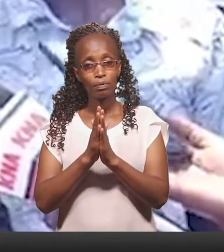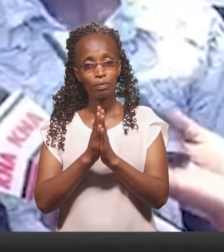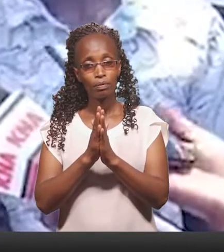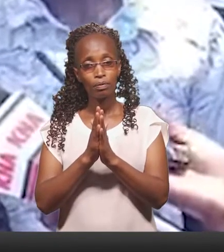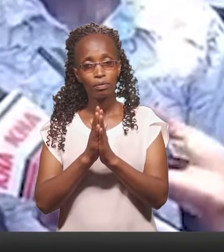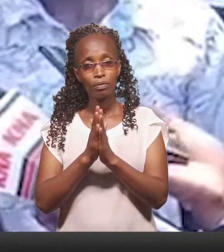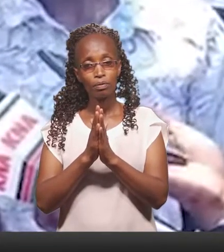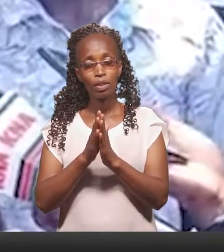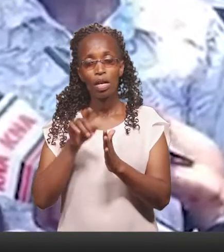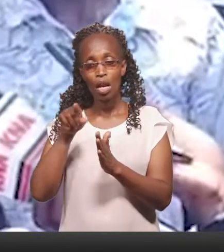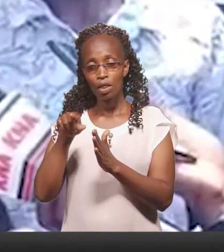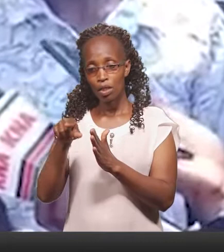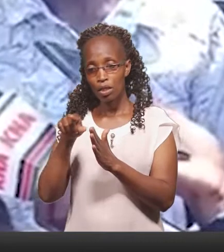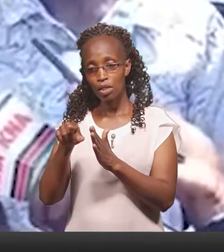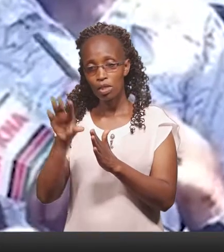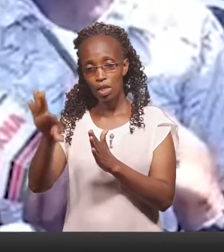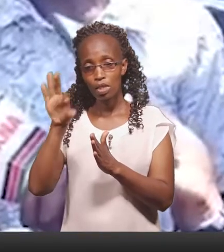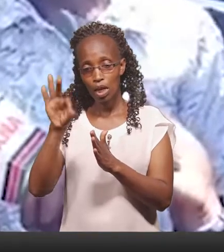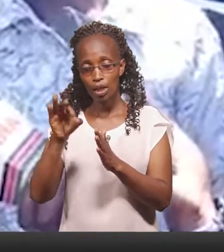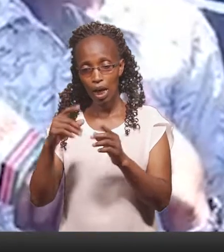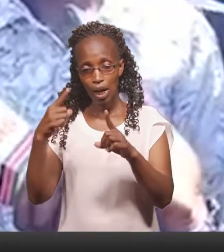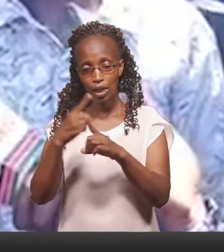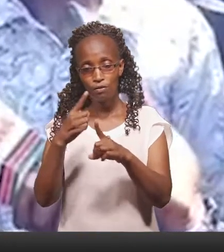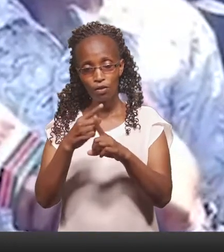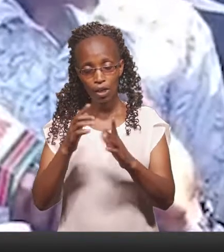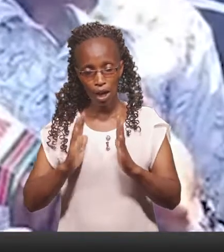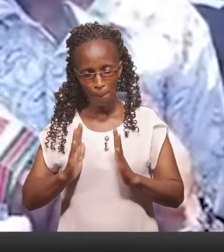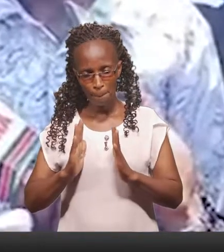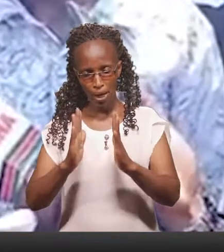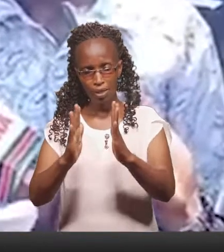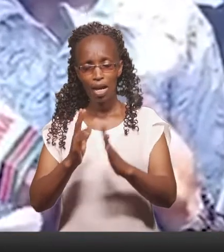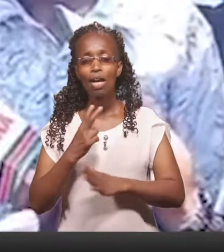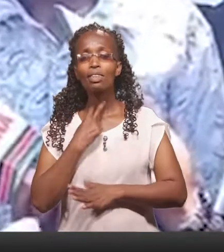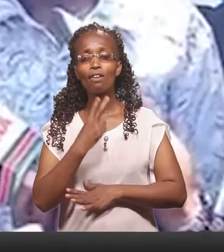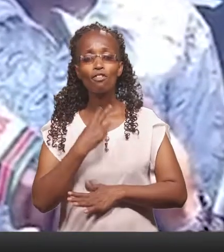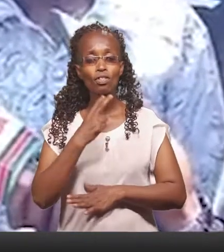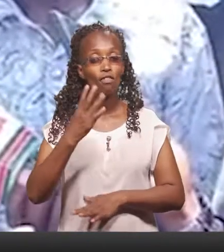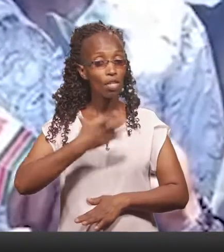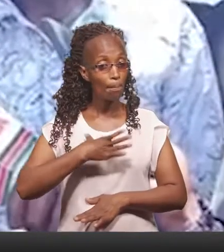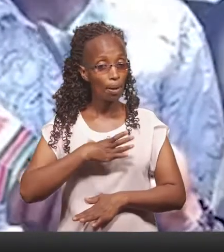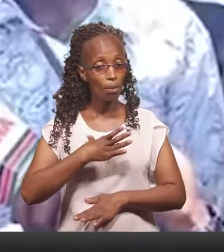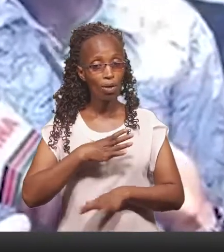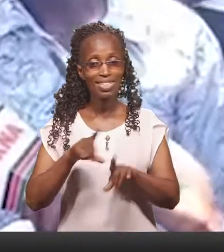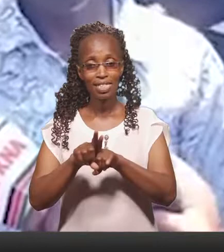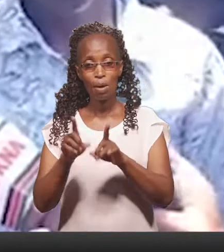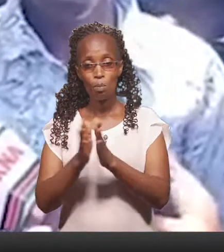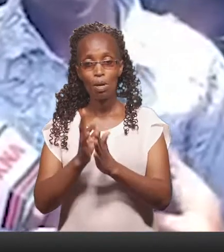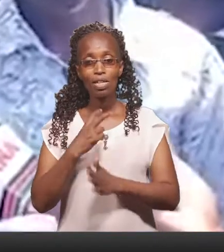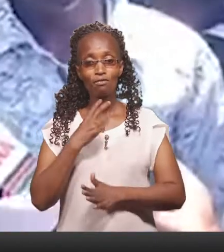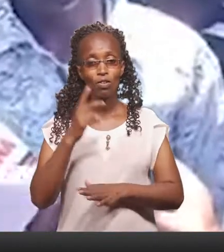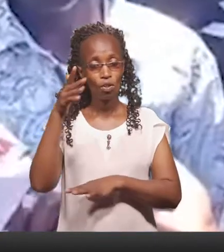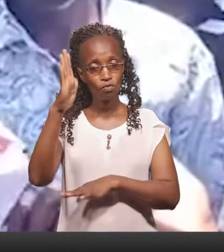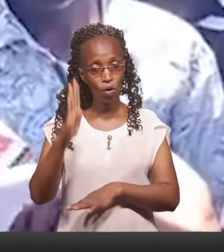voice seeks to be wanting a different direction from a path and I'm currently on. The voice of the people